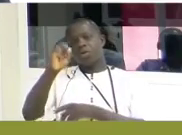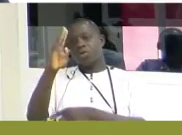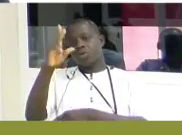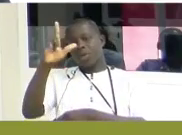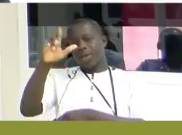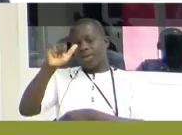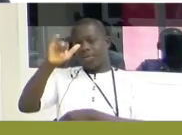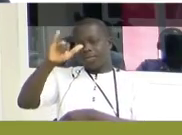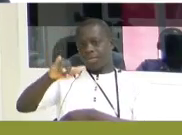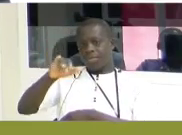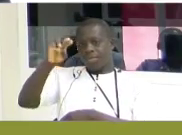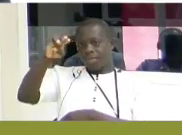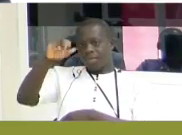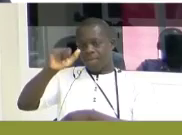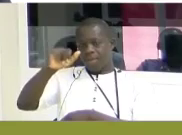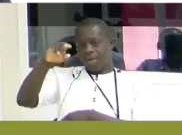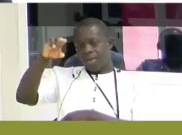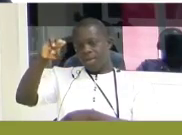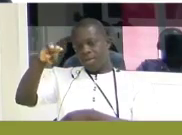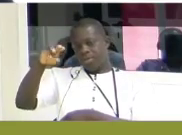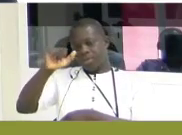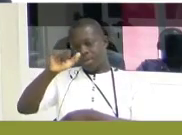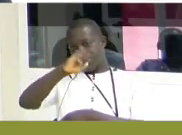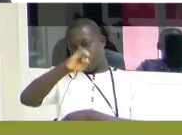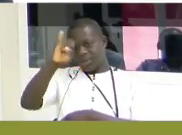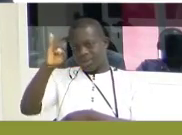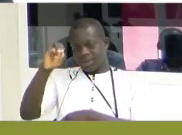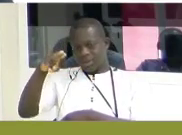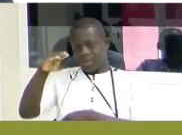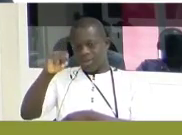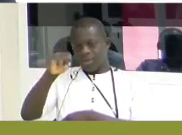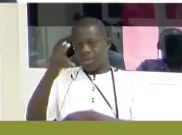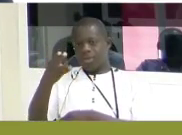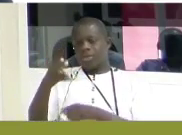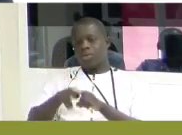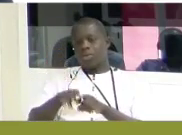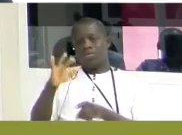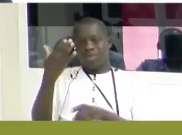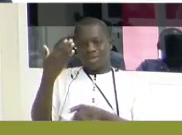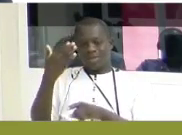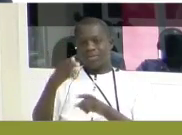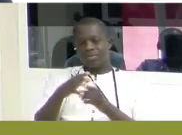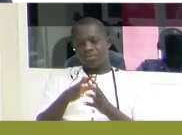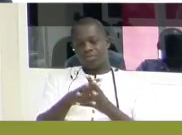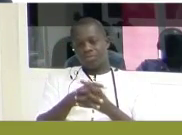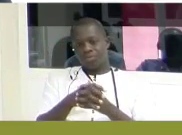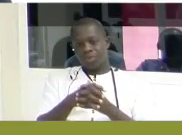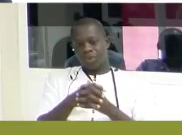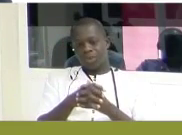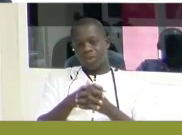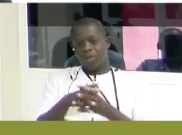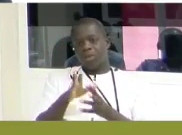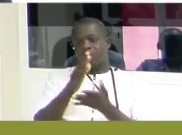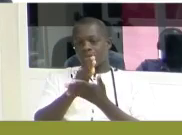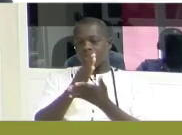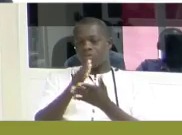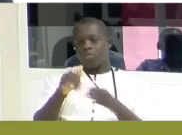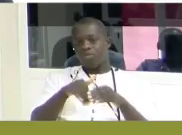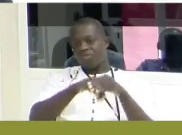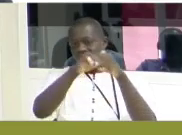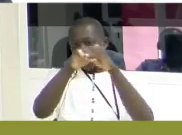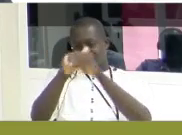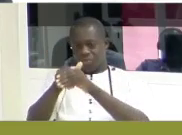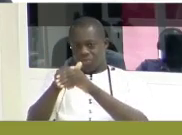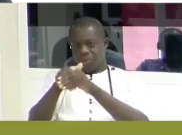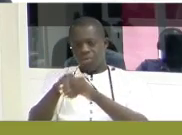Interior at the time. As usual, editors, we said, okay, because Deda was our colleague, and